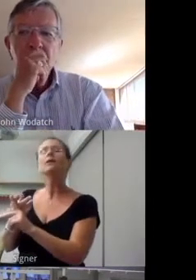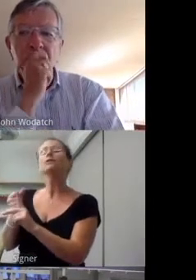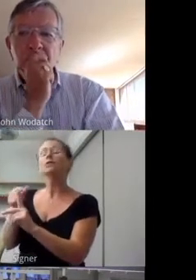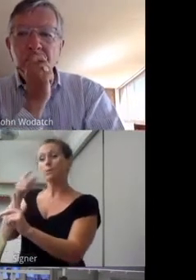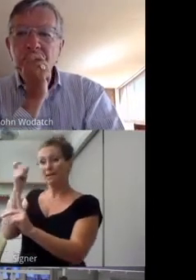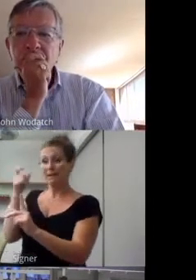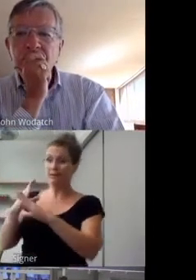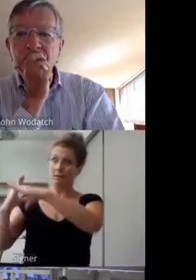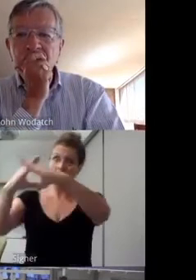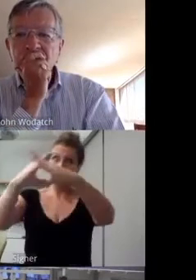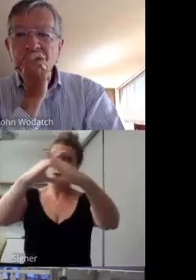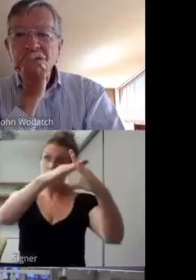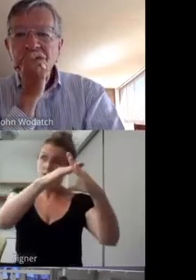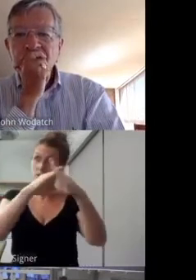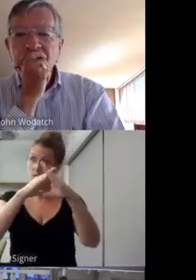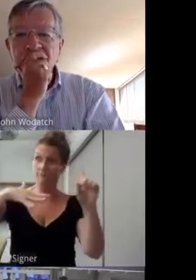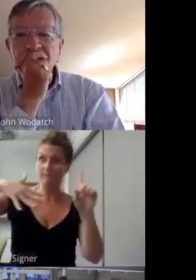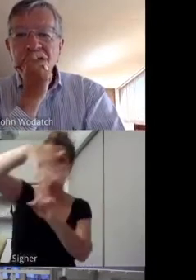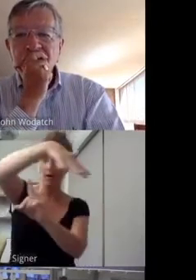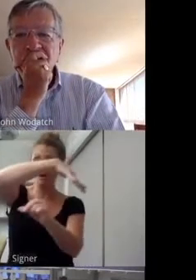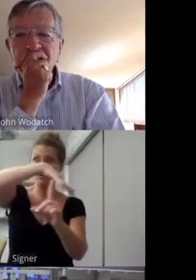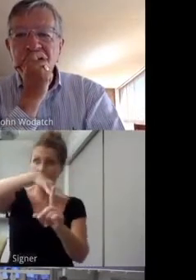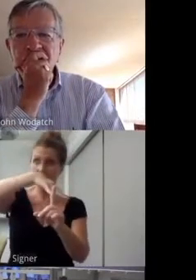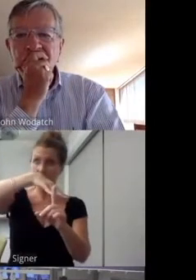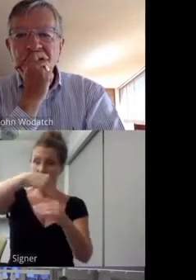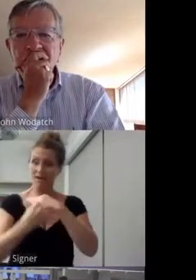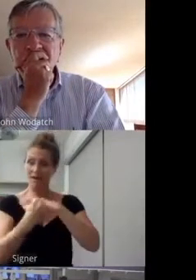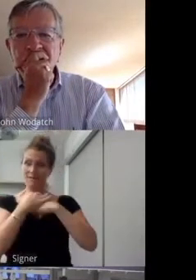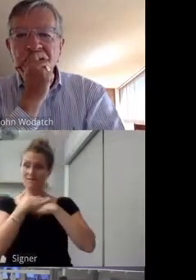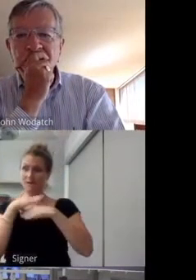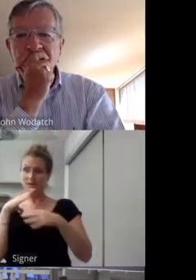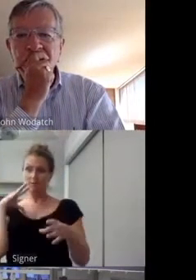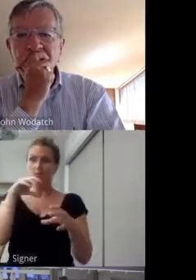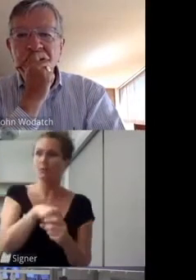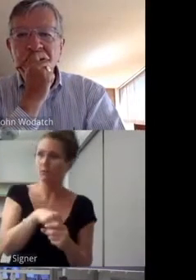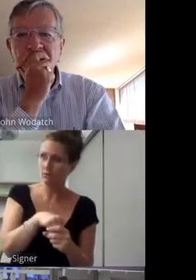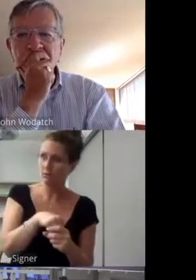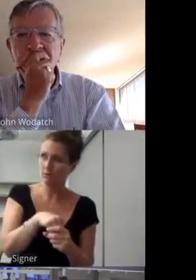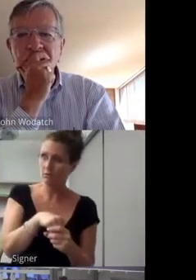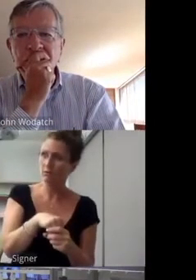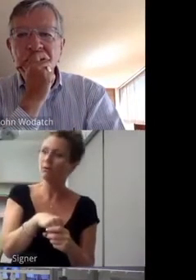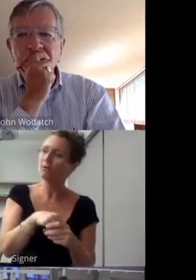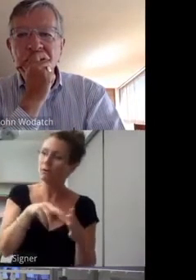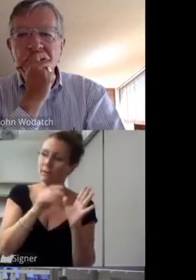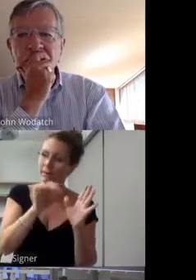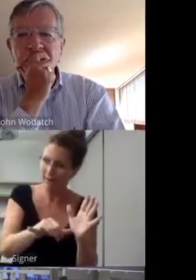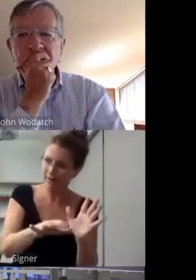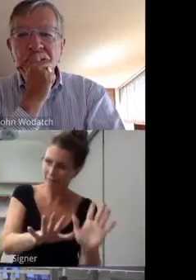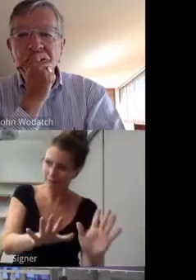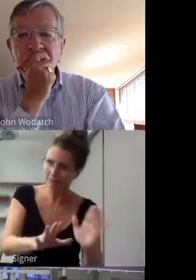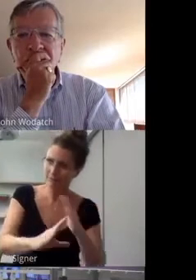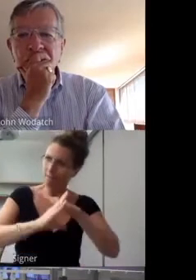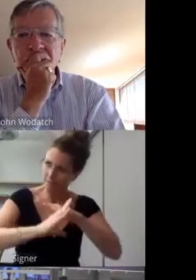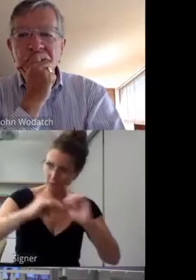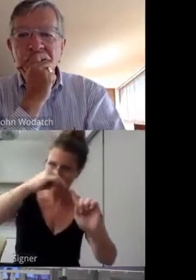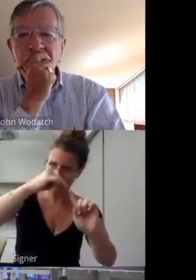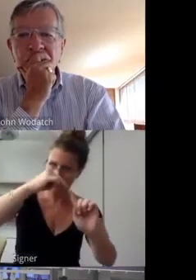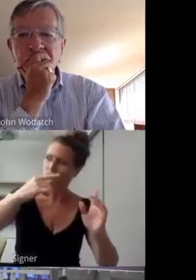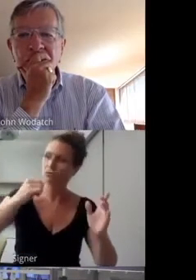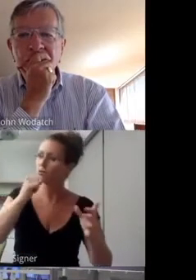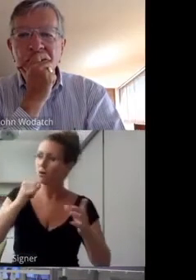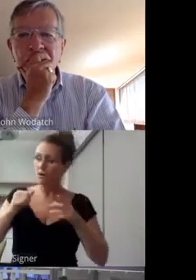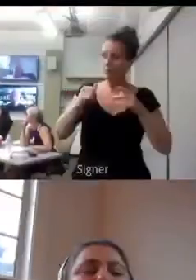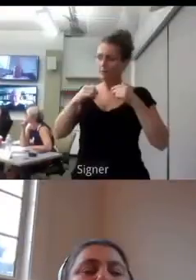environment, limit their participation. A characterization such as this is certainly as broad as you could possibly